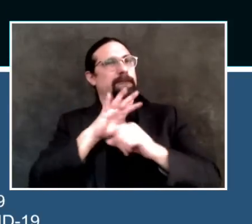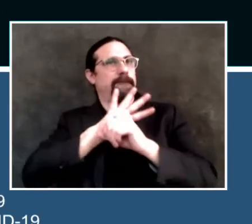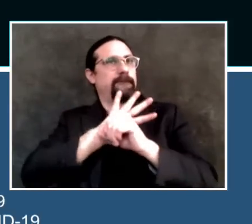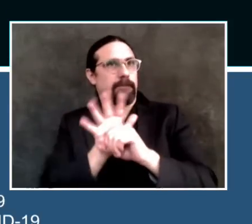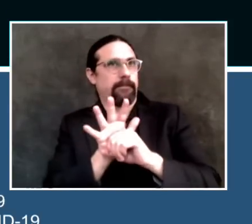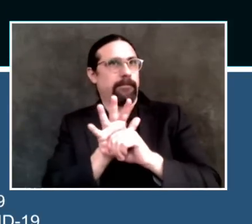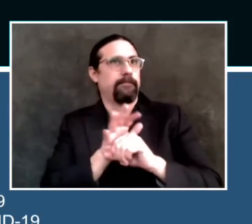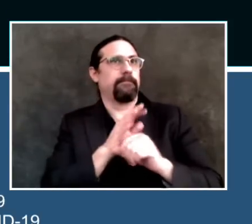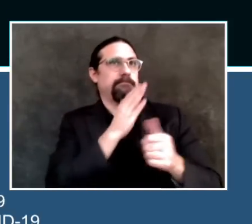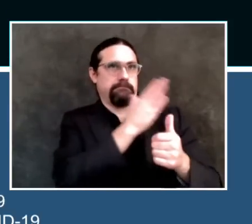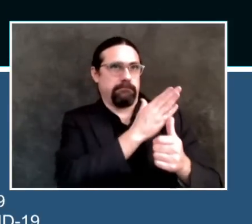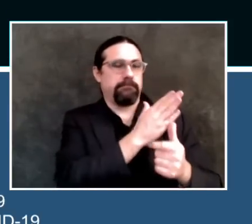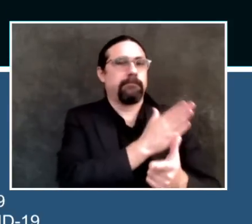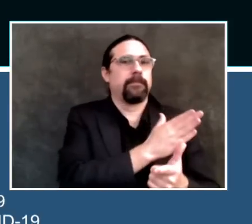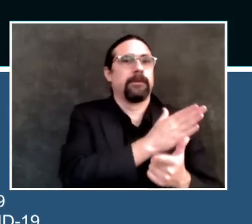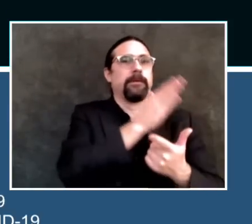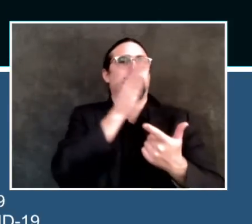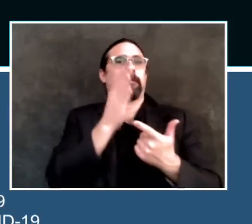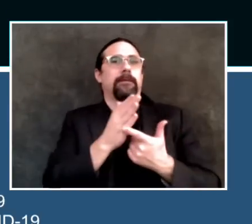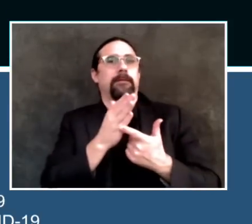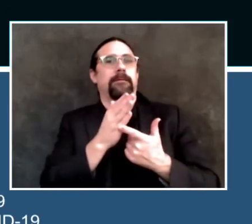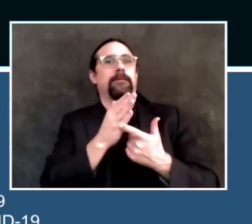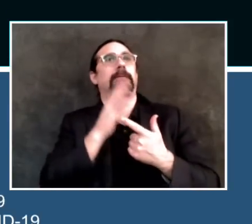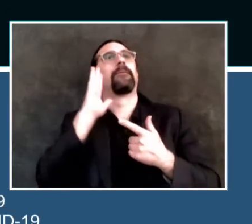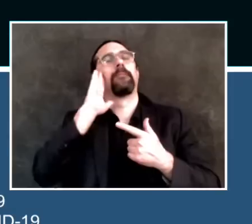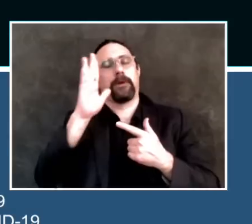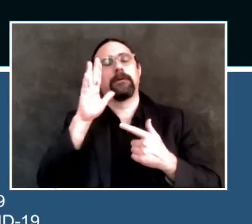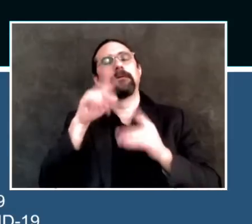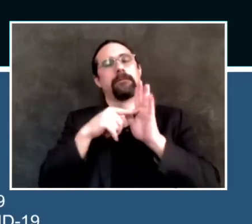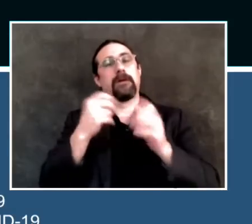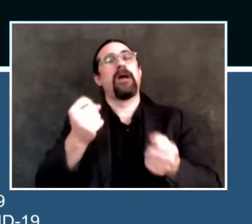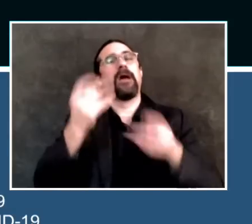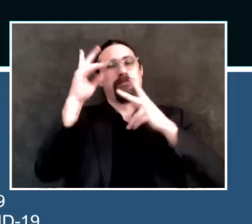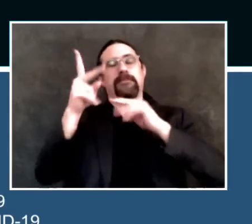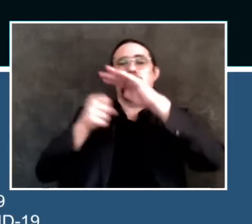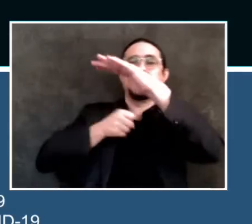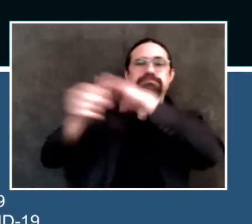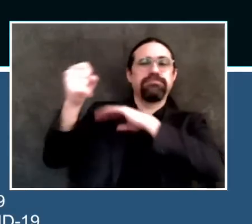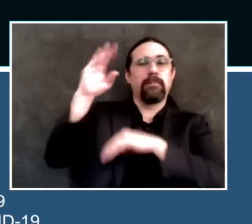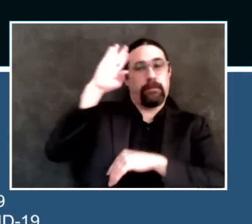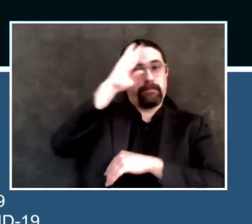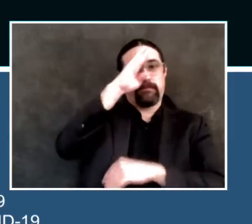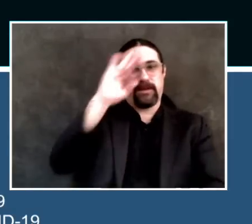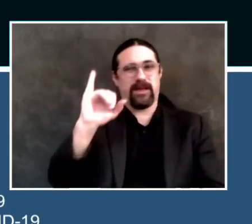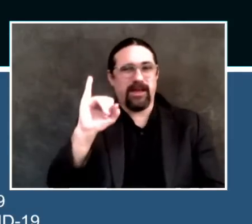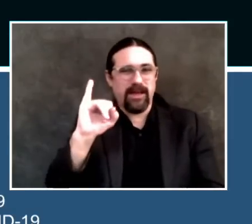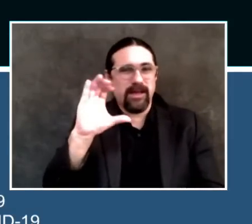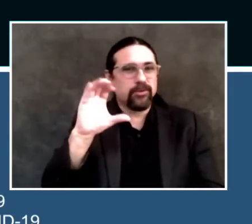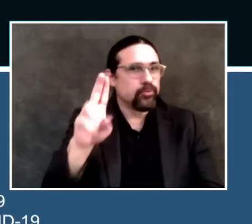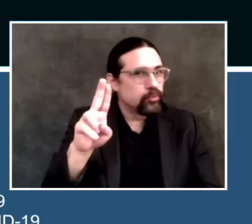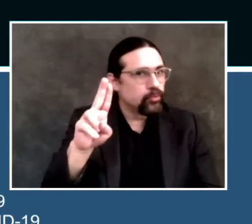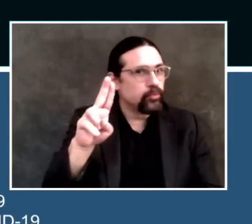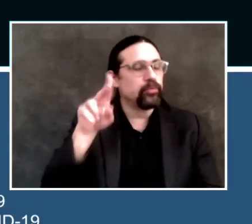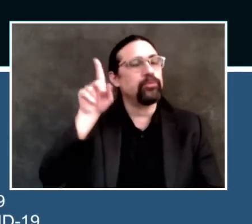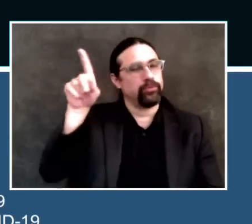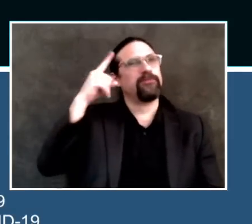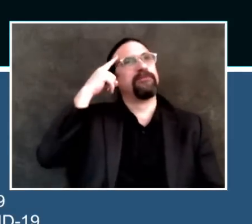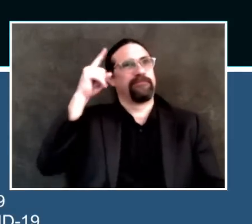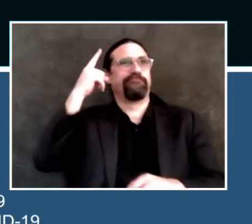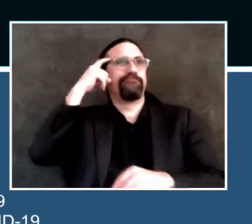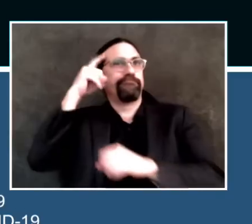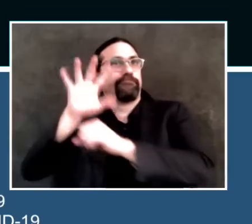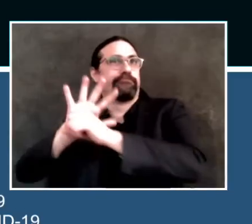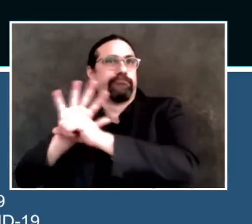the ICUs for suspected COVID-19 conditions. And then we will show you the percentage of people throughout the